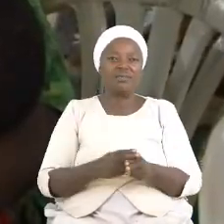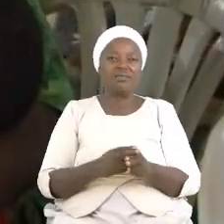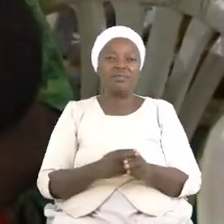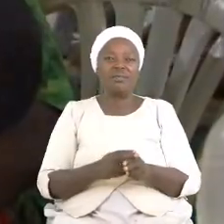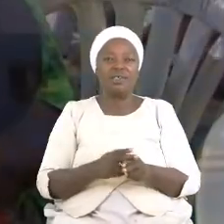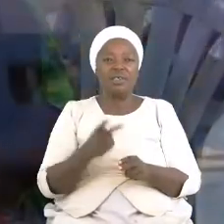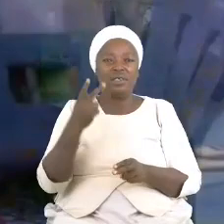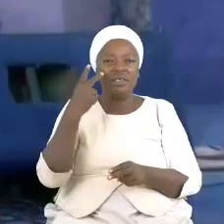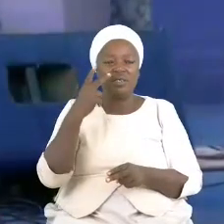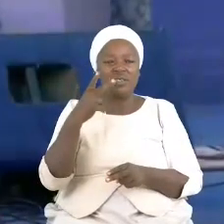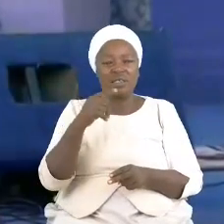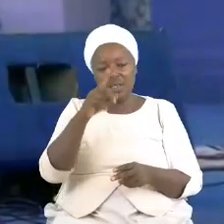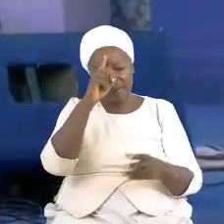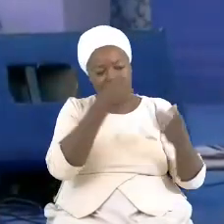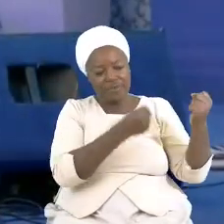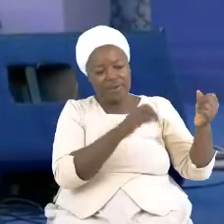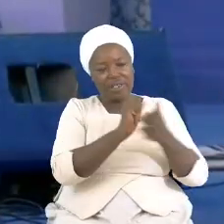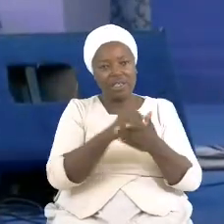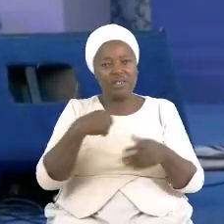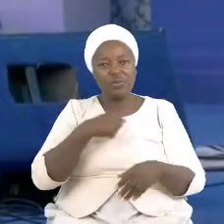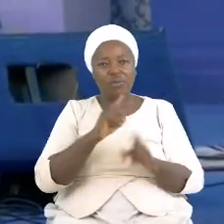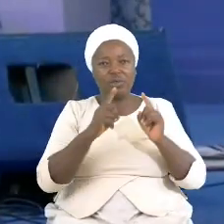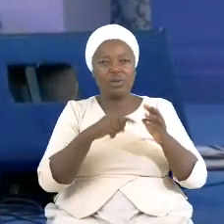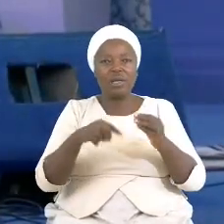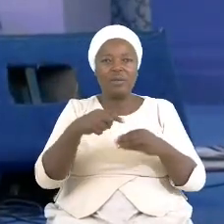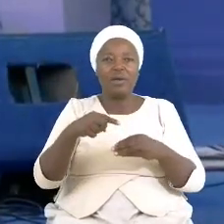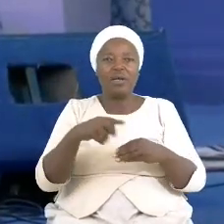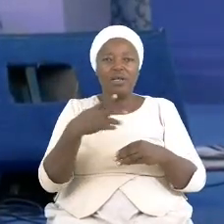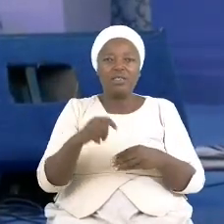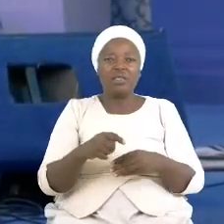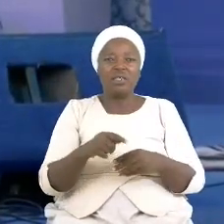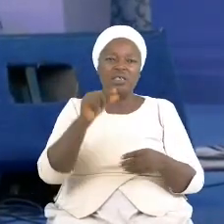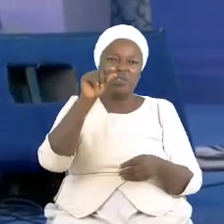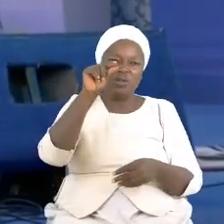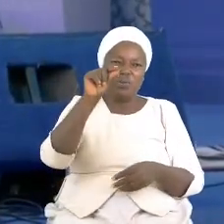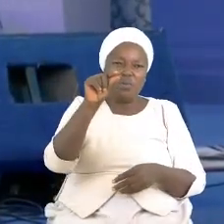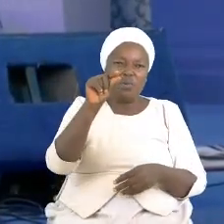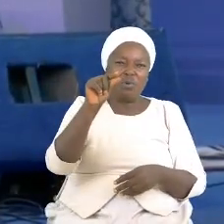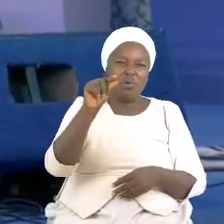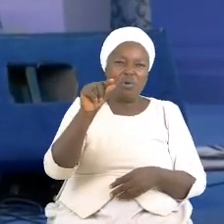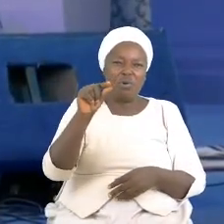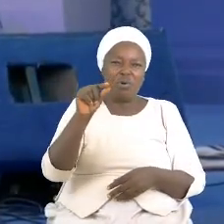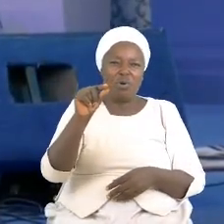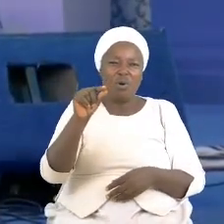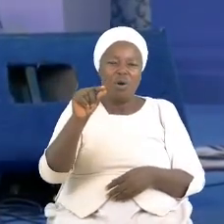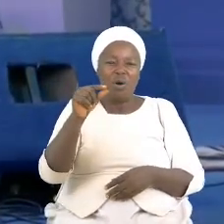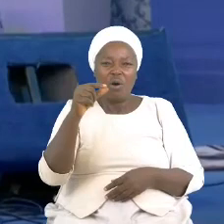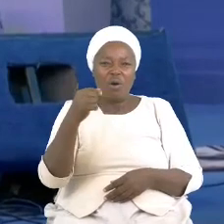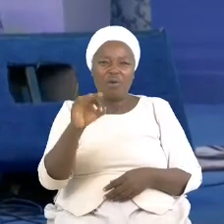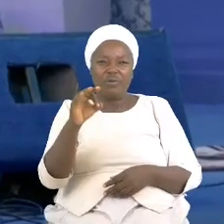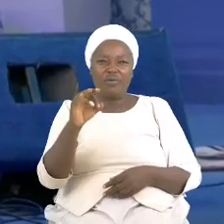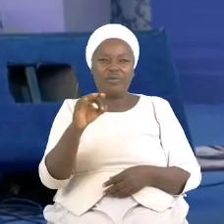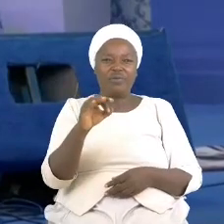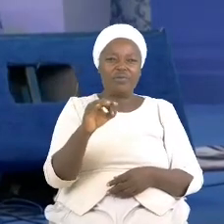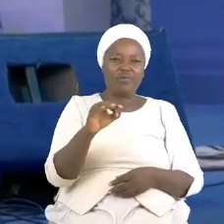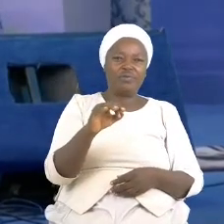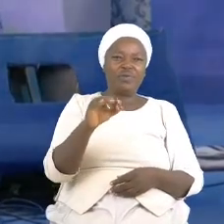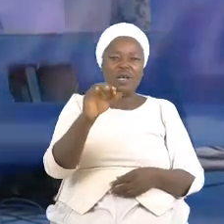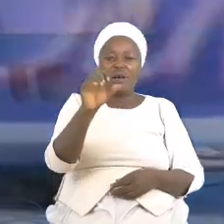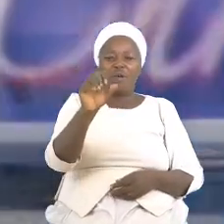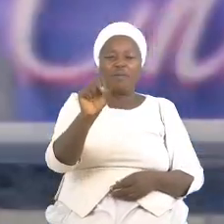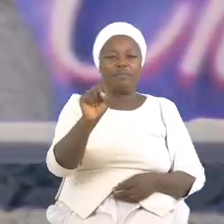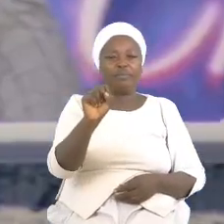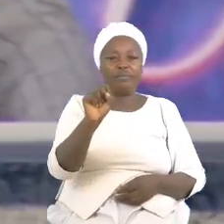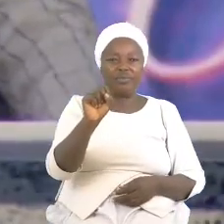faith we talk about, the grain of mustard seed faith that makes you to say to this